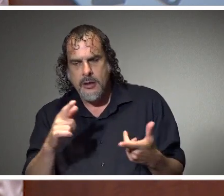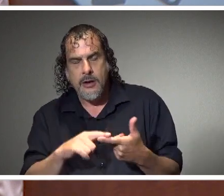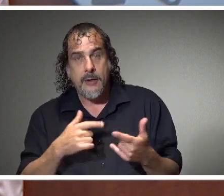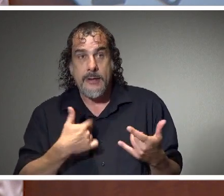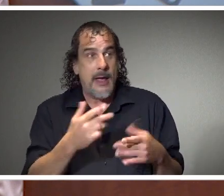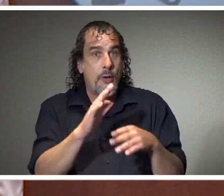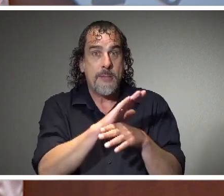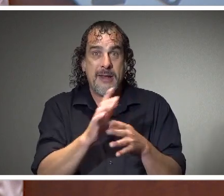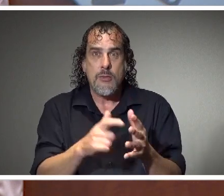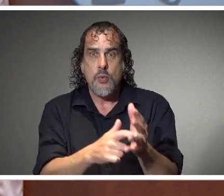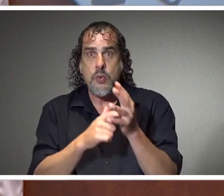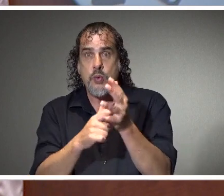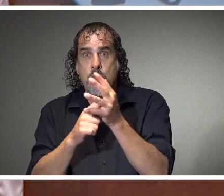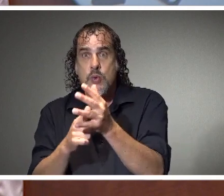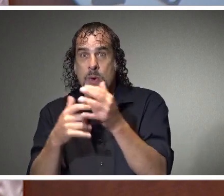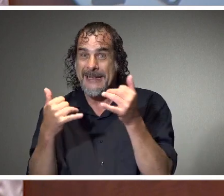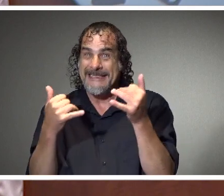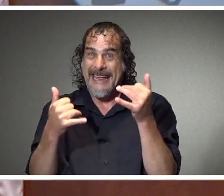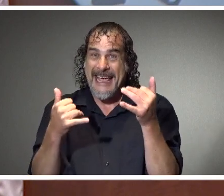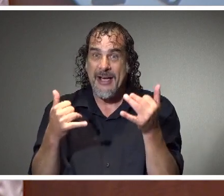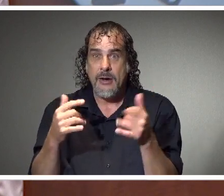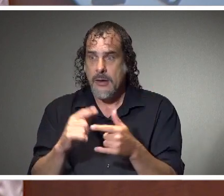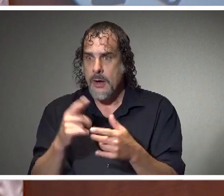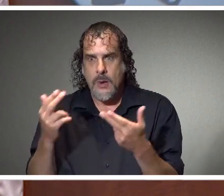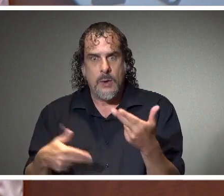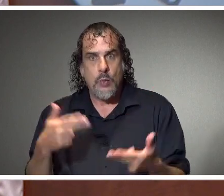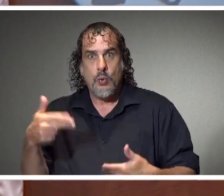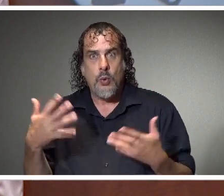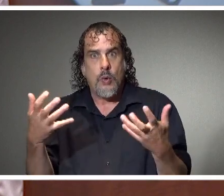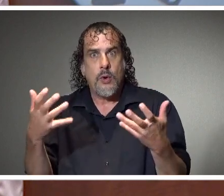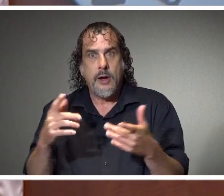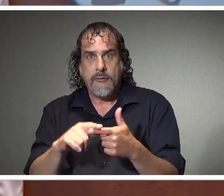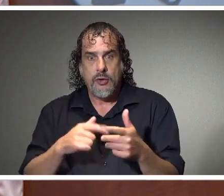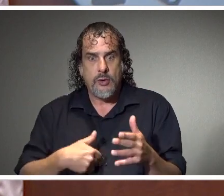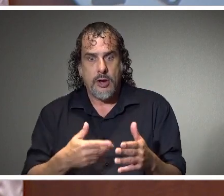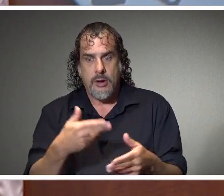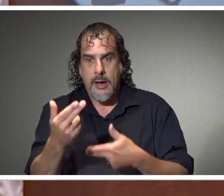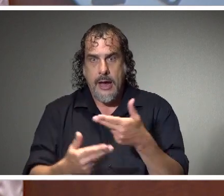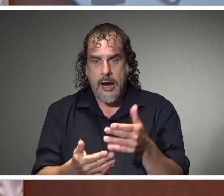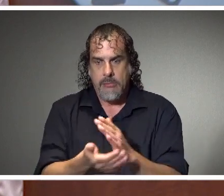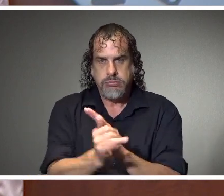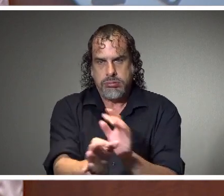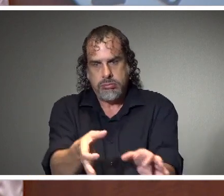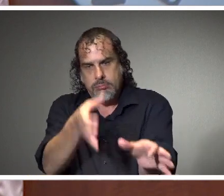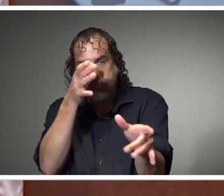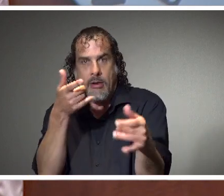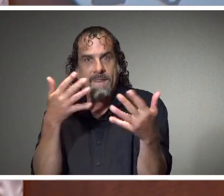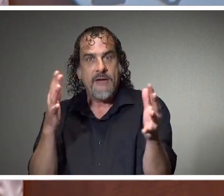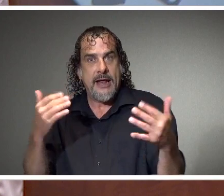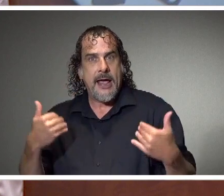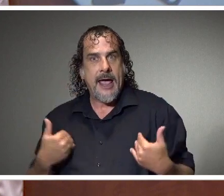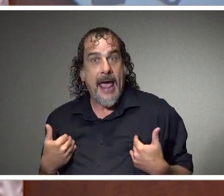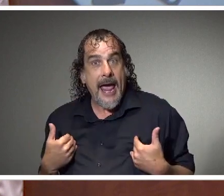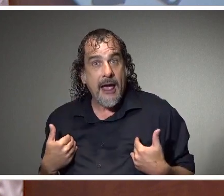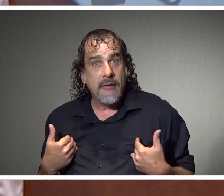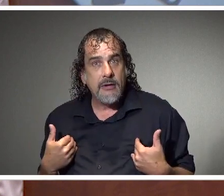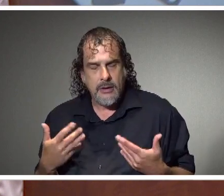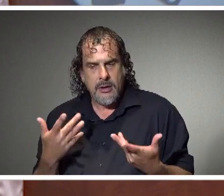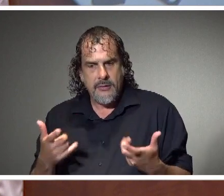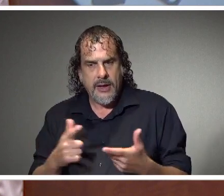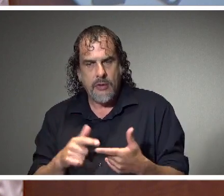of our employers, and provide the types of skills into the workforce that today's modern economy